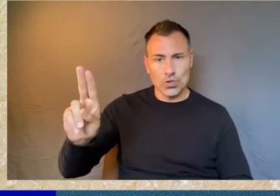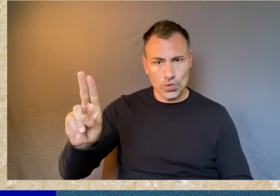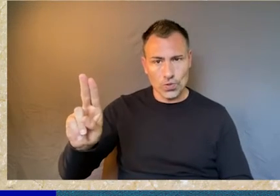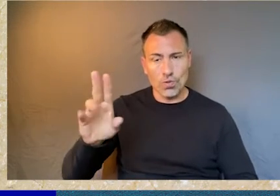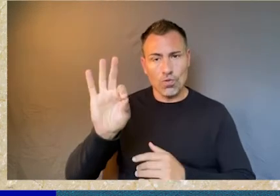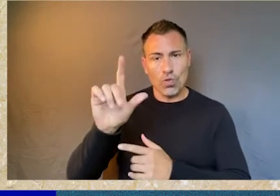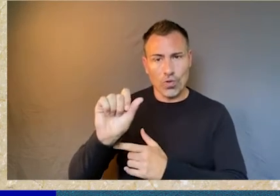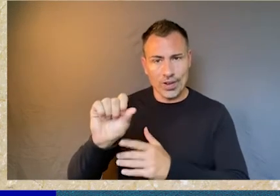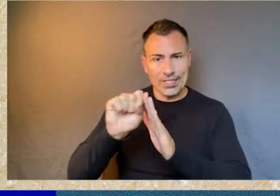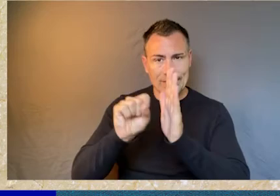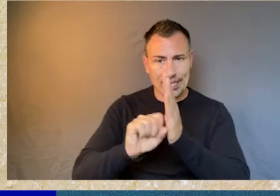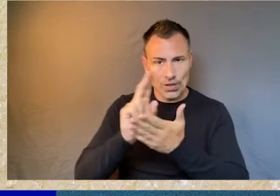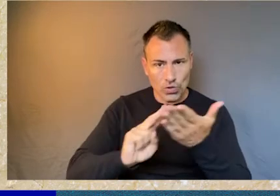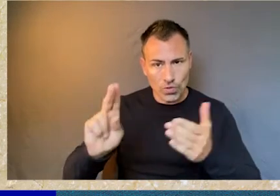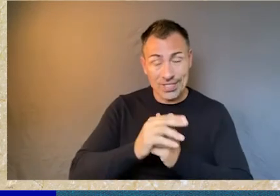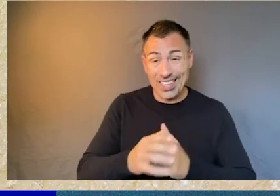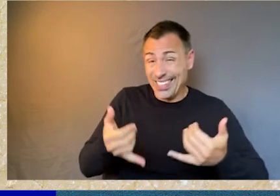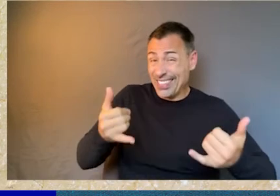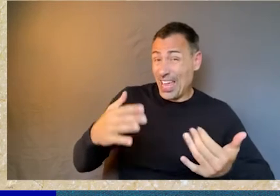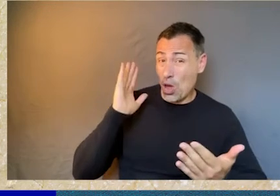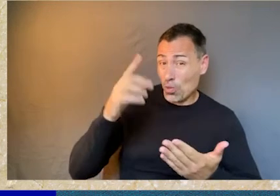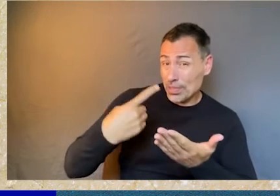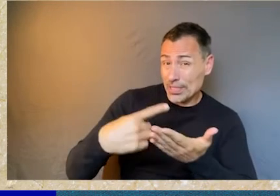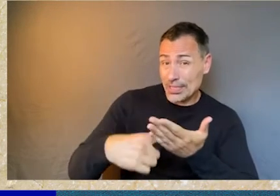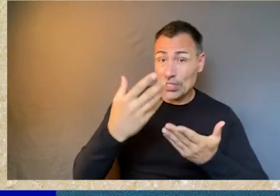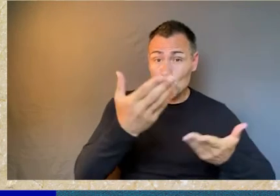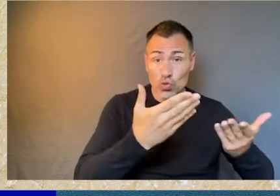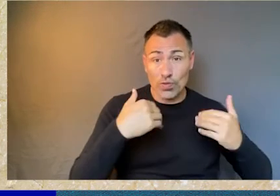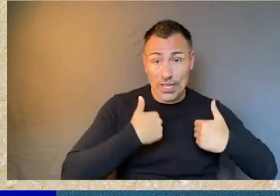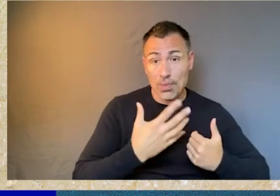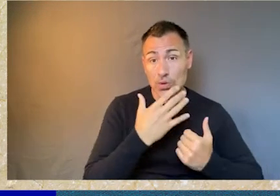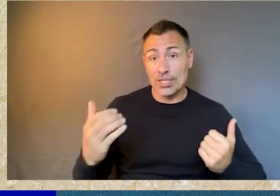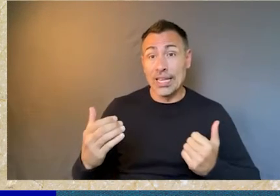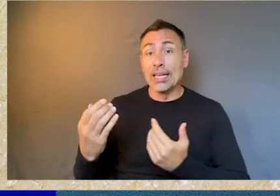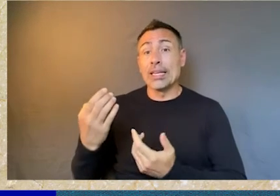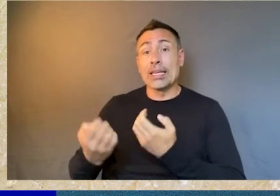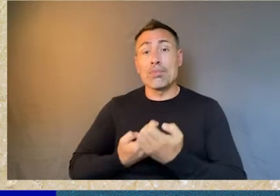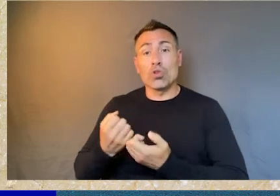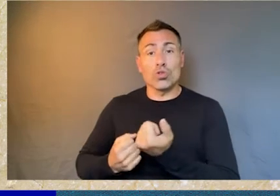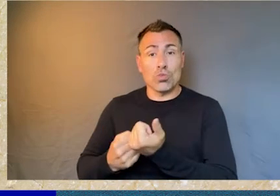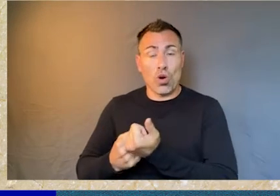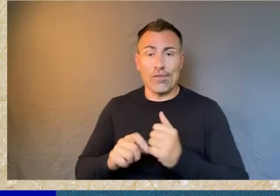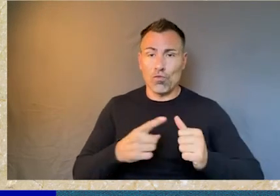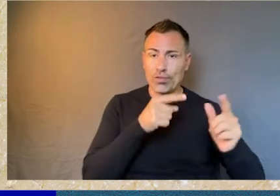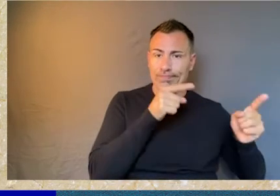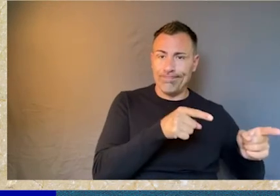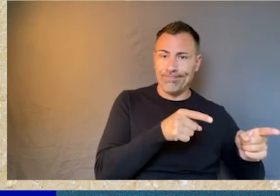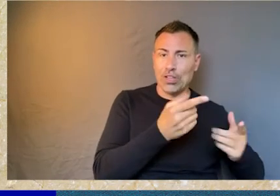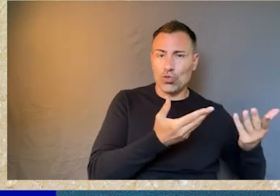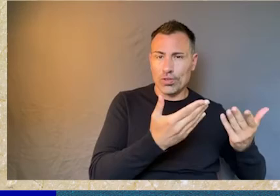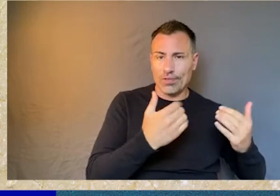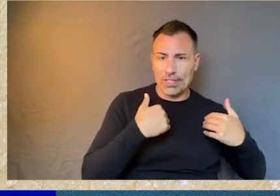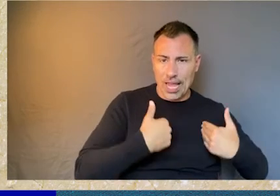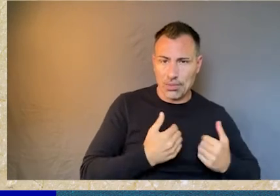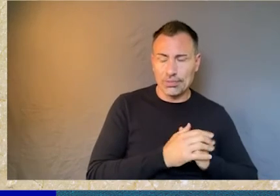Today I'll be talking about service animals and emotional support animals. First, we're going to start with service animals. A service animal